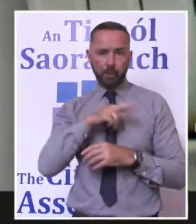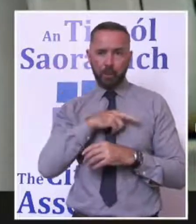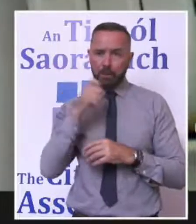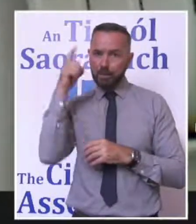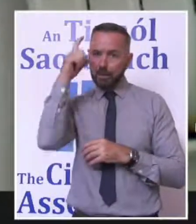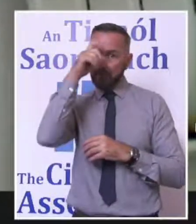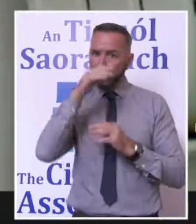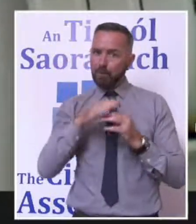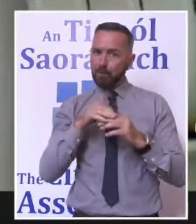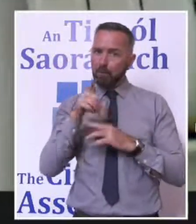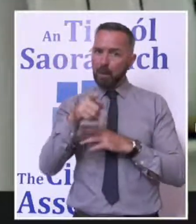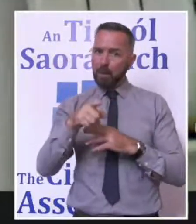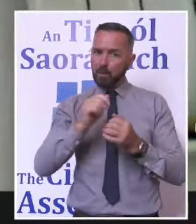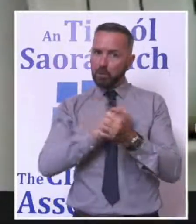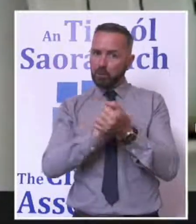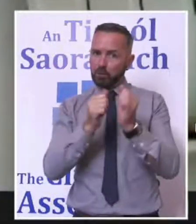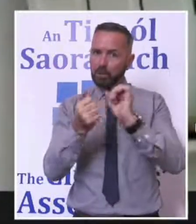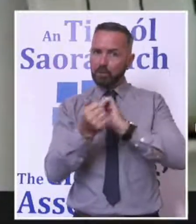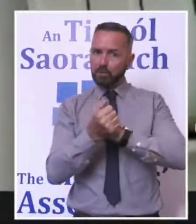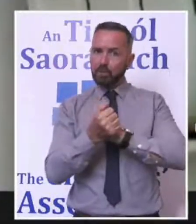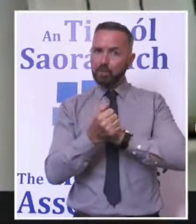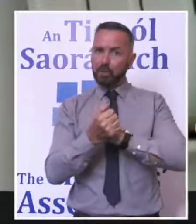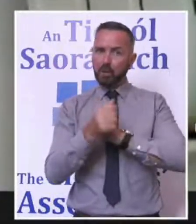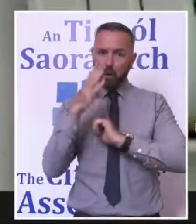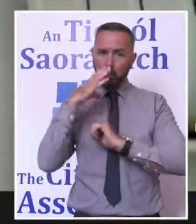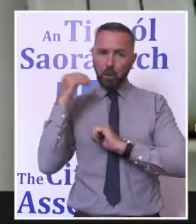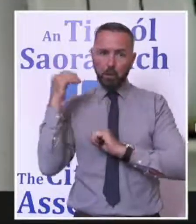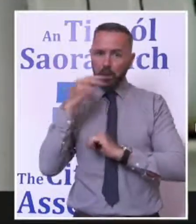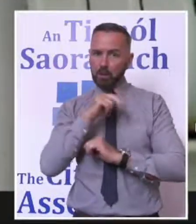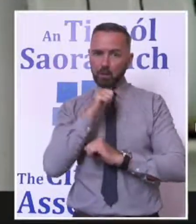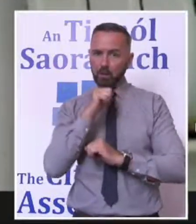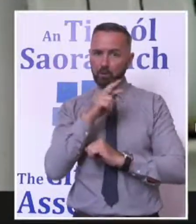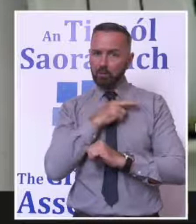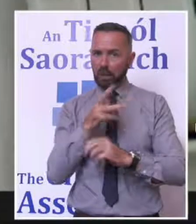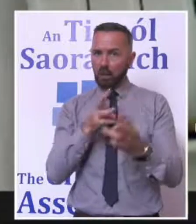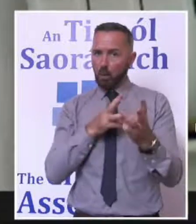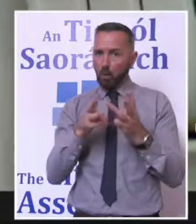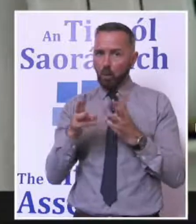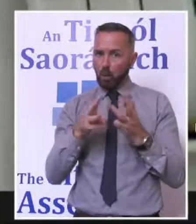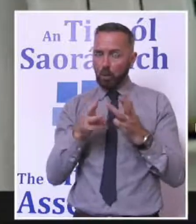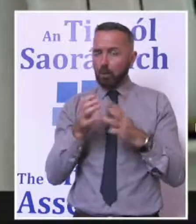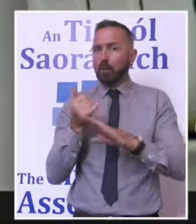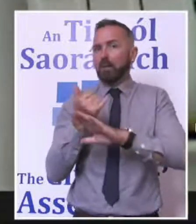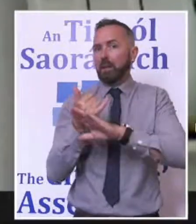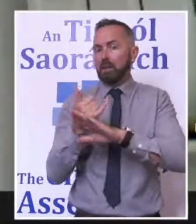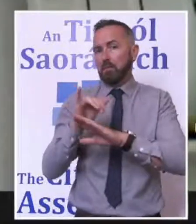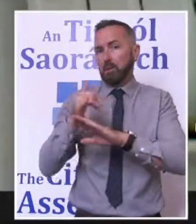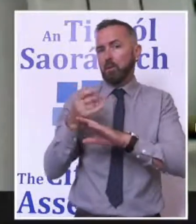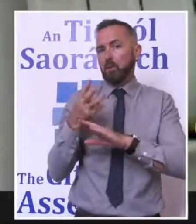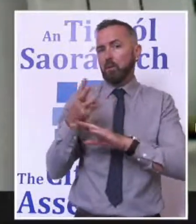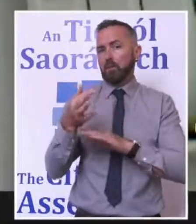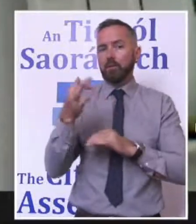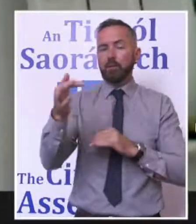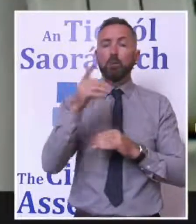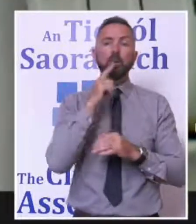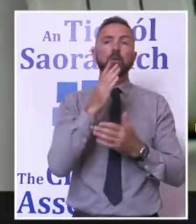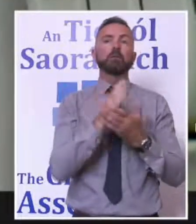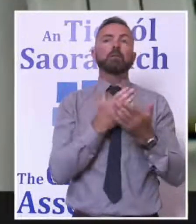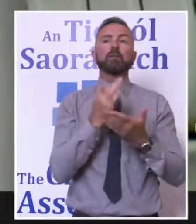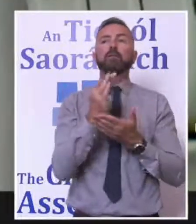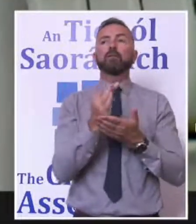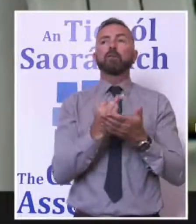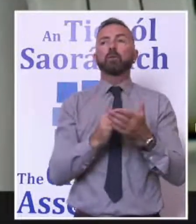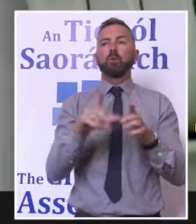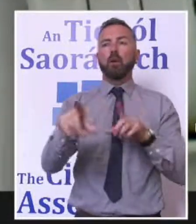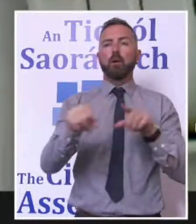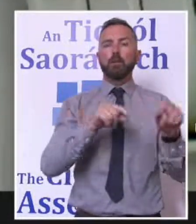difficult transition, to say the least. But ultimately, those are just options. And I'd also have